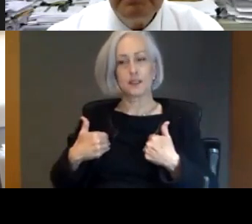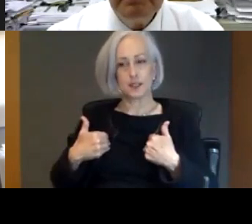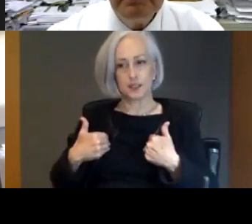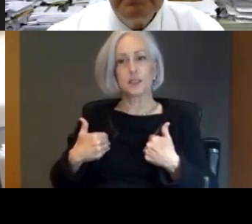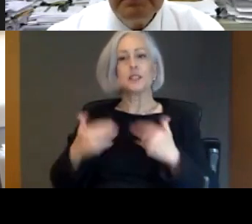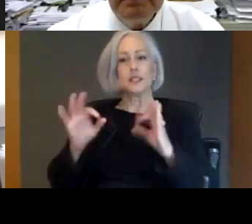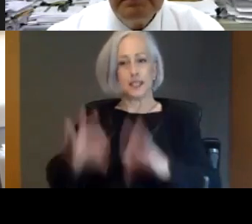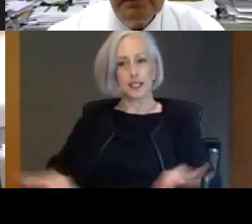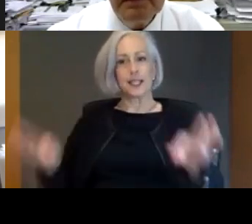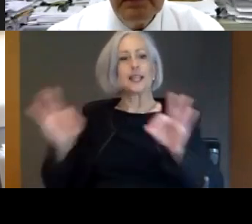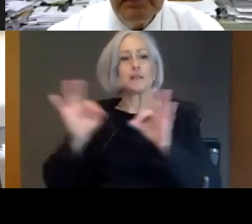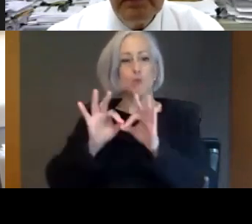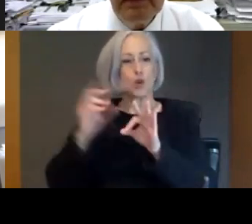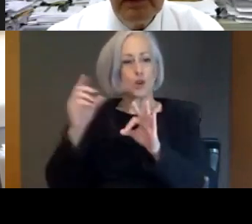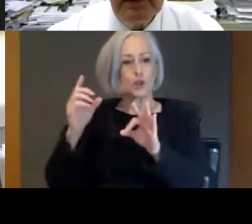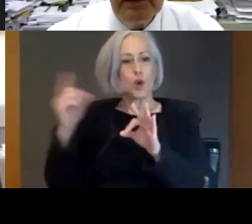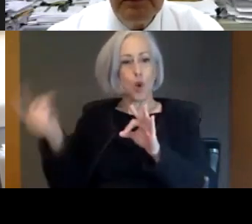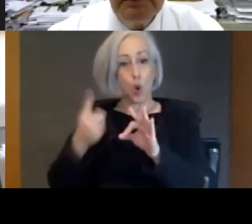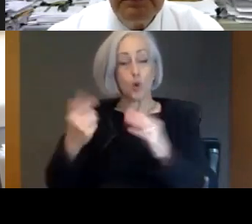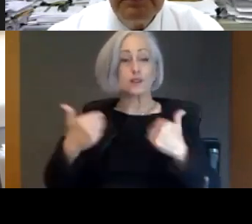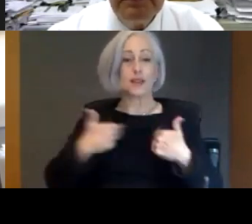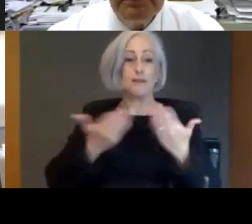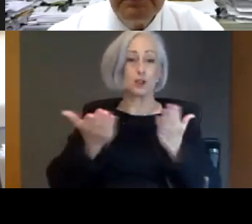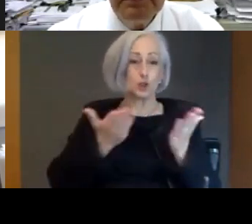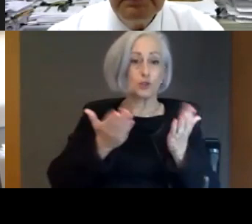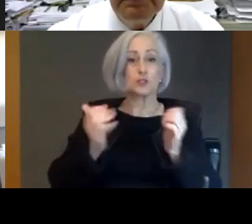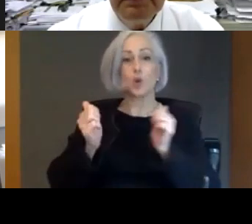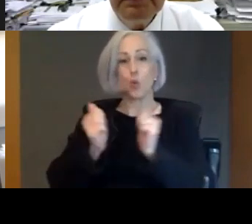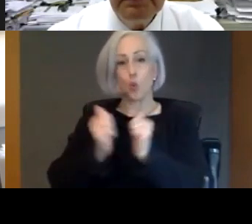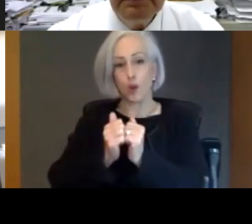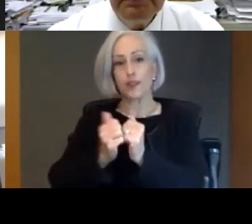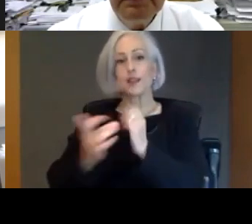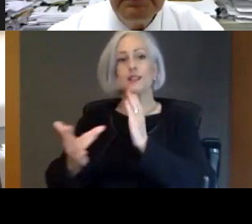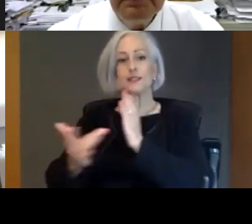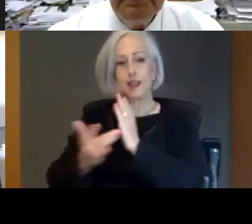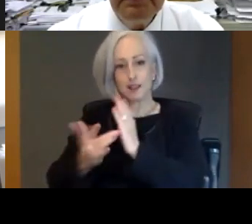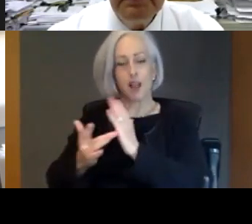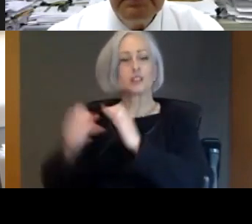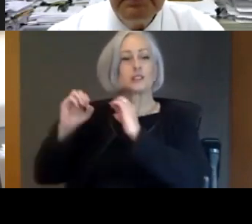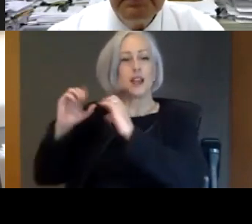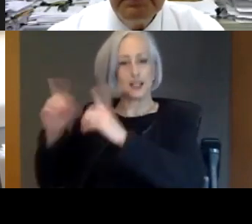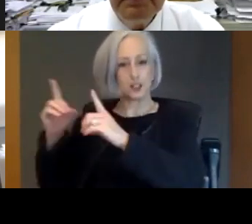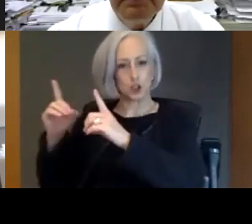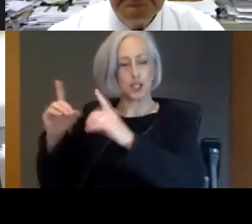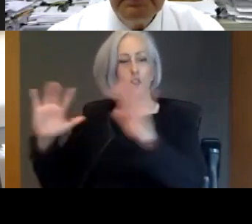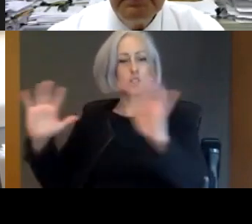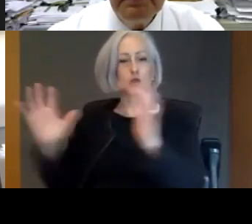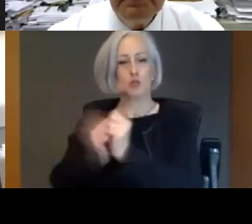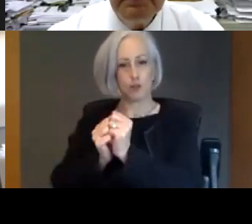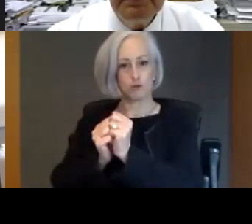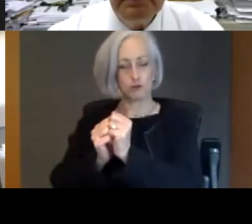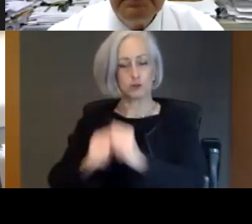that service is almost always combined with technology and skill transfer, because I think that leaves a